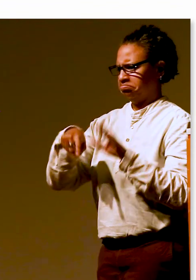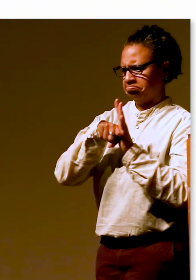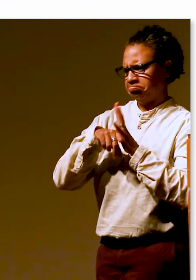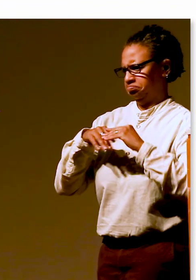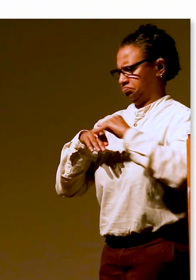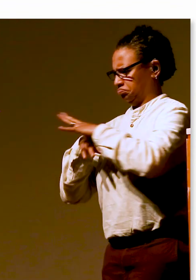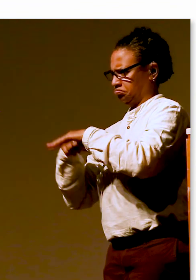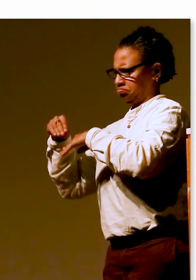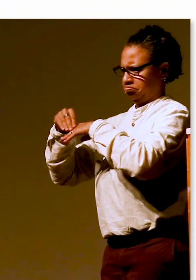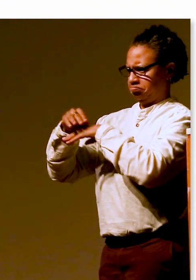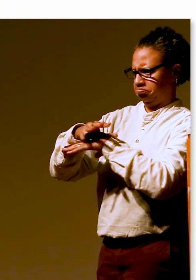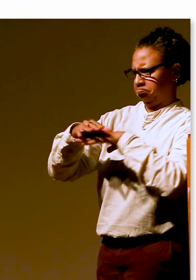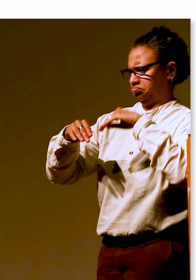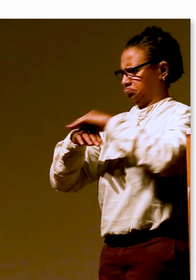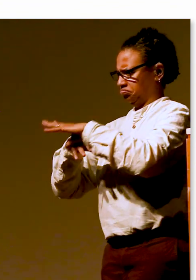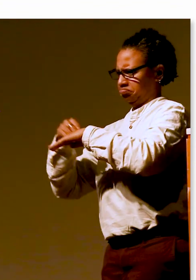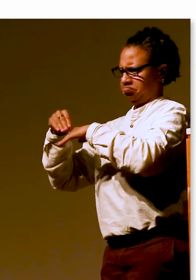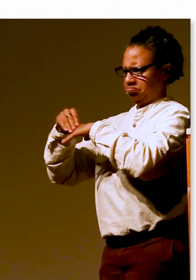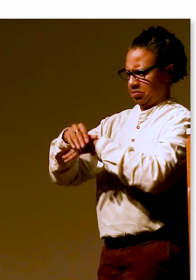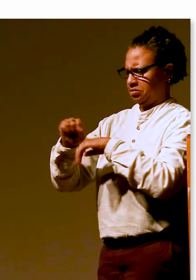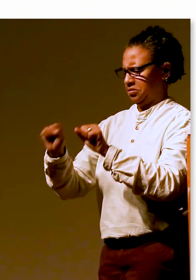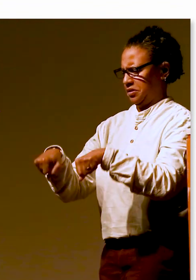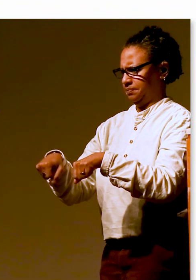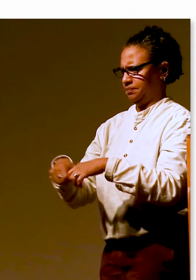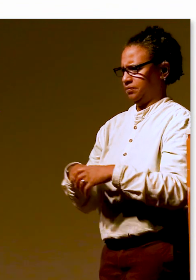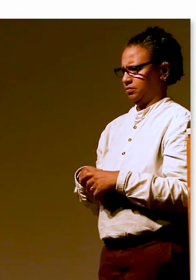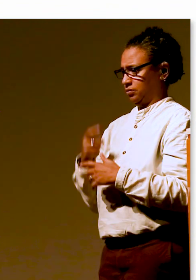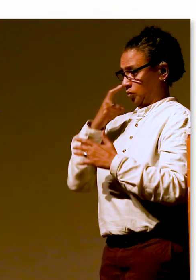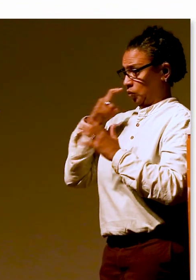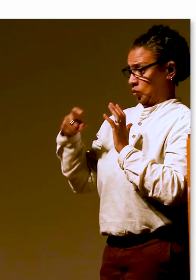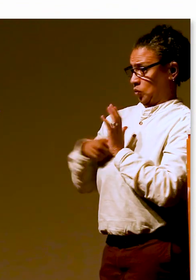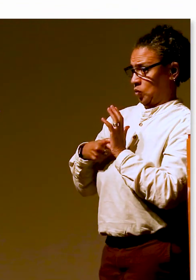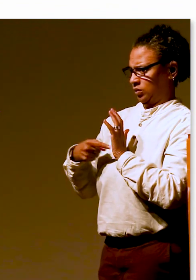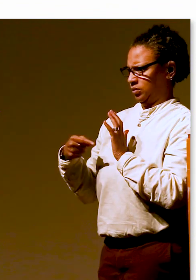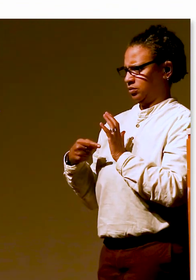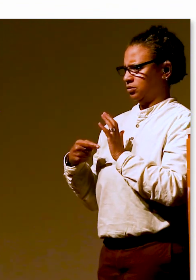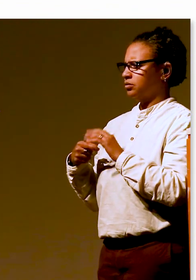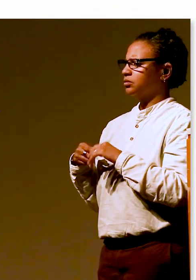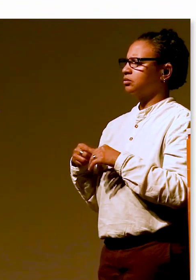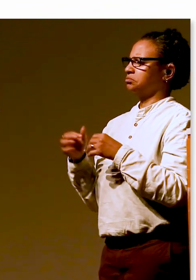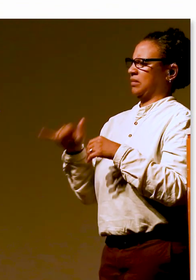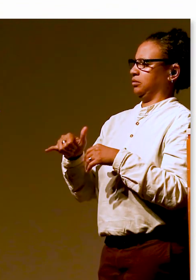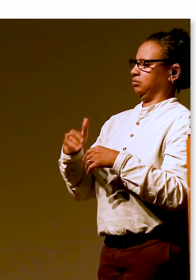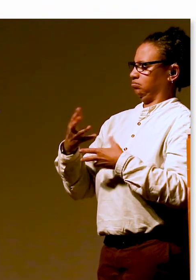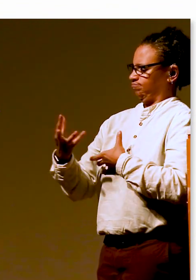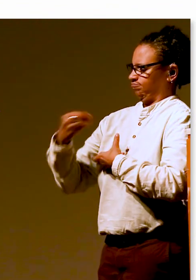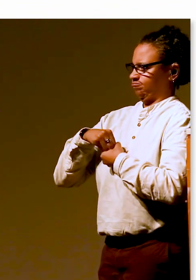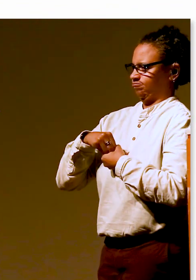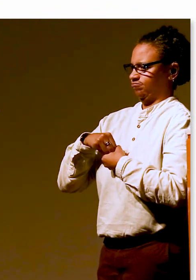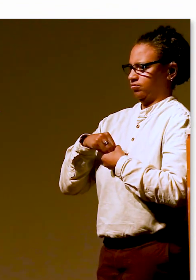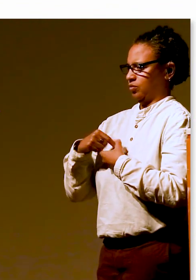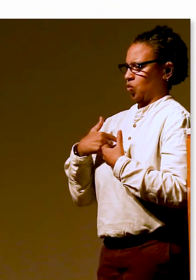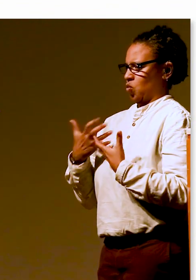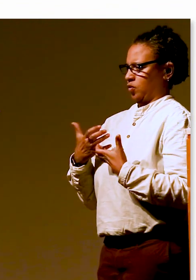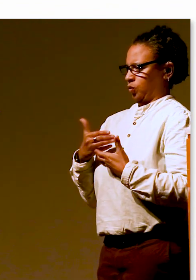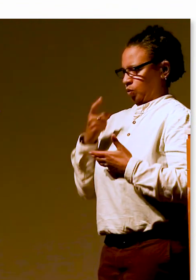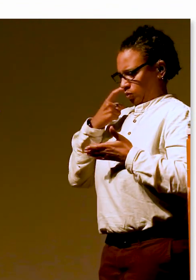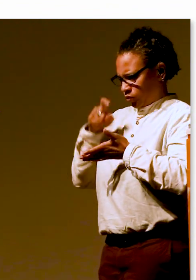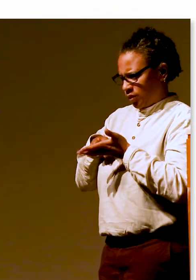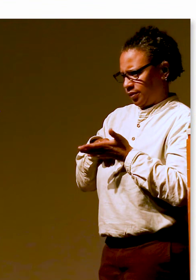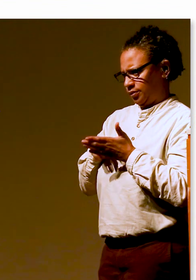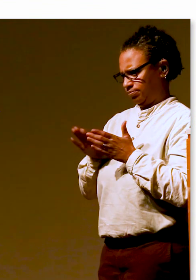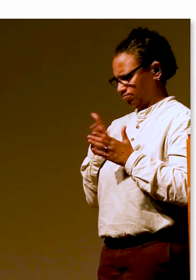back, the version of myself I want to get back to. Yeah. because I like when I was talking to my therapist, now I'm spiraling, but talking